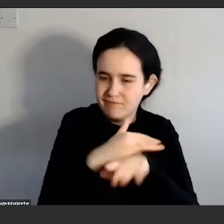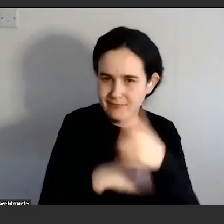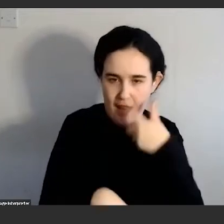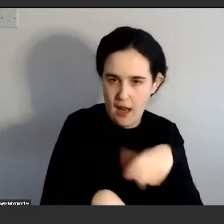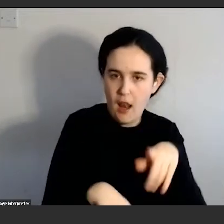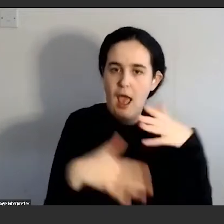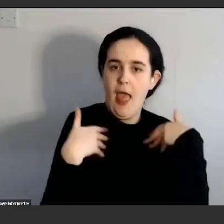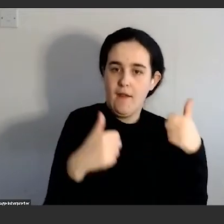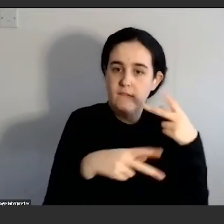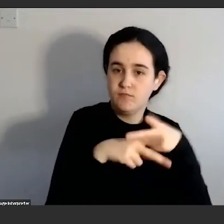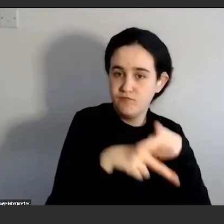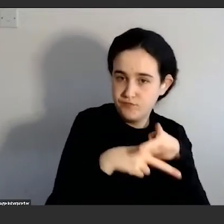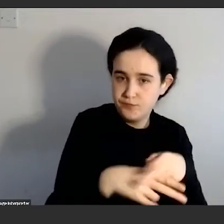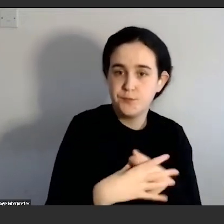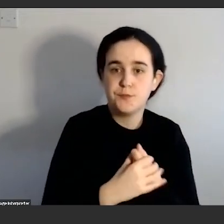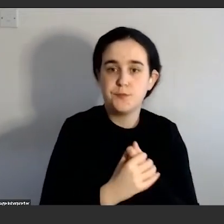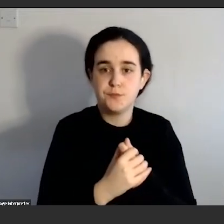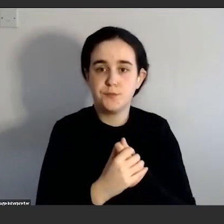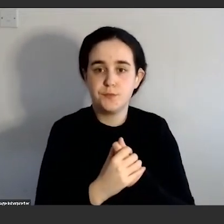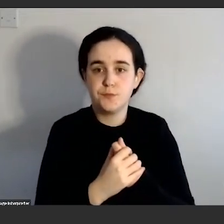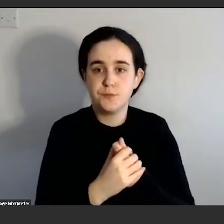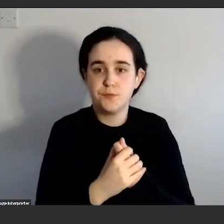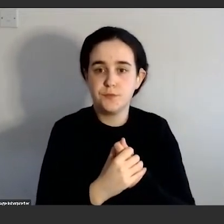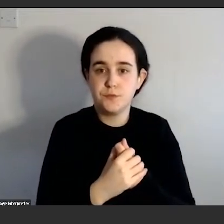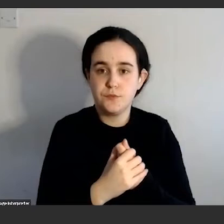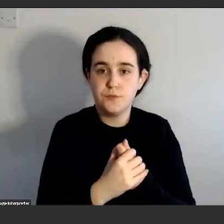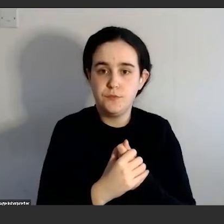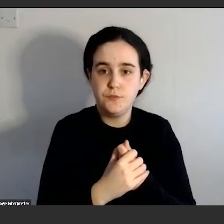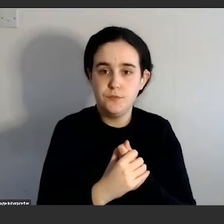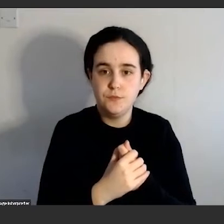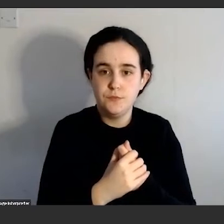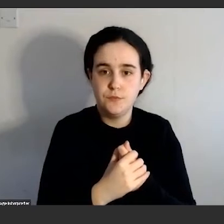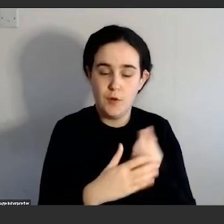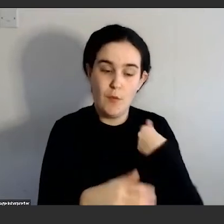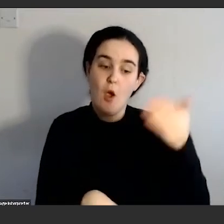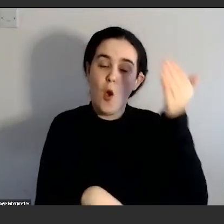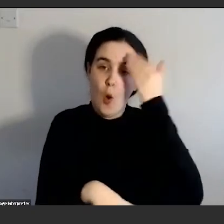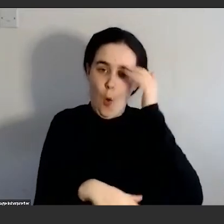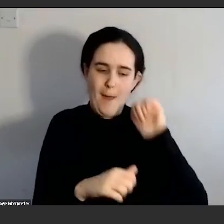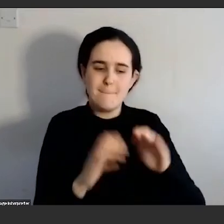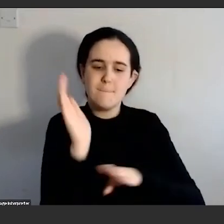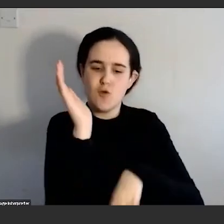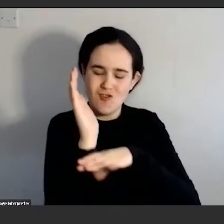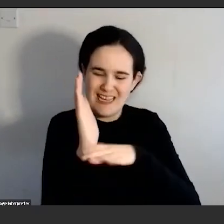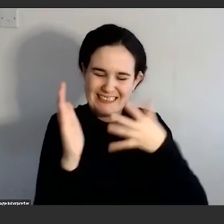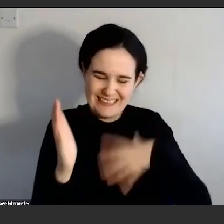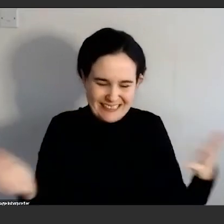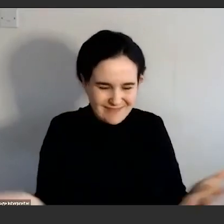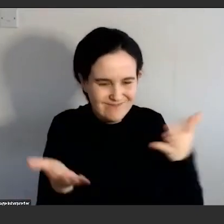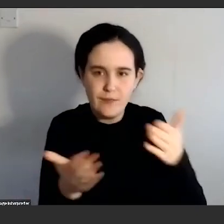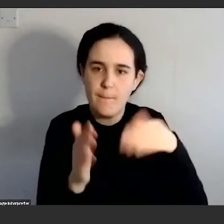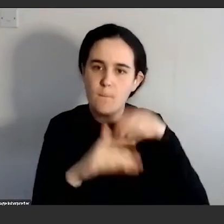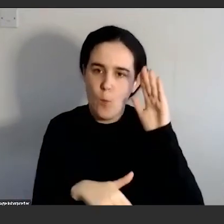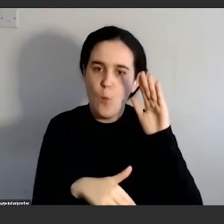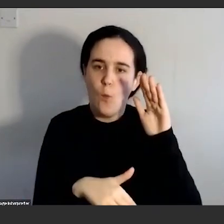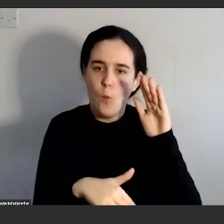25 of our projects. We know that much more needs to be done. For example, in many of the countries where we work, there are few development